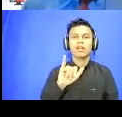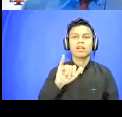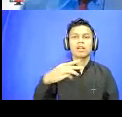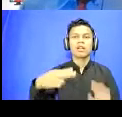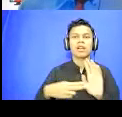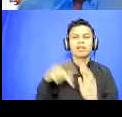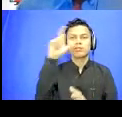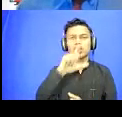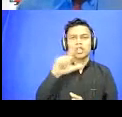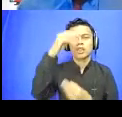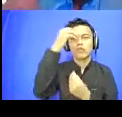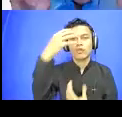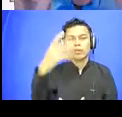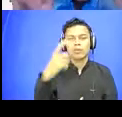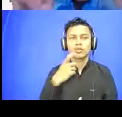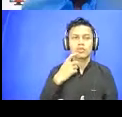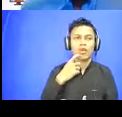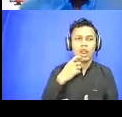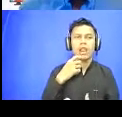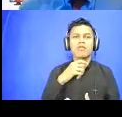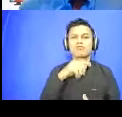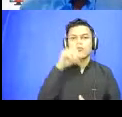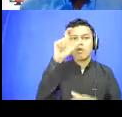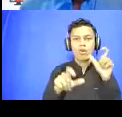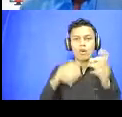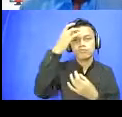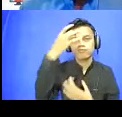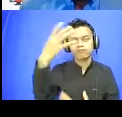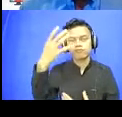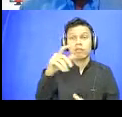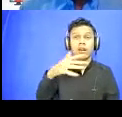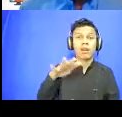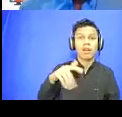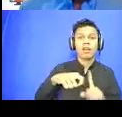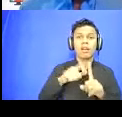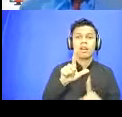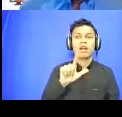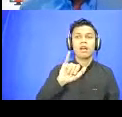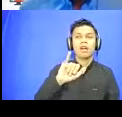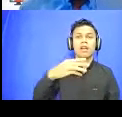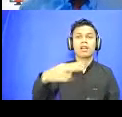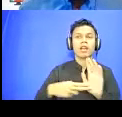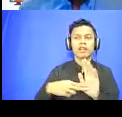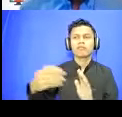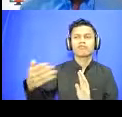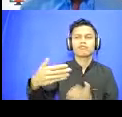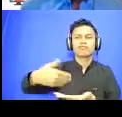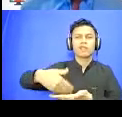sometimes get these Facebook friend requests, or we are contacted by clients late at